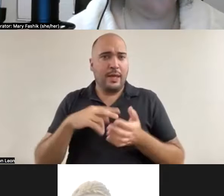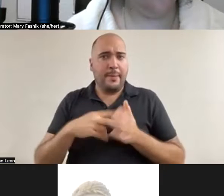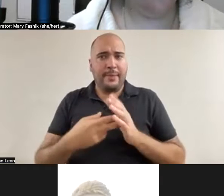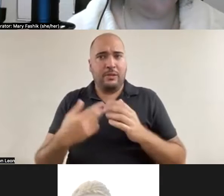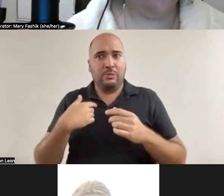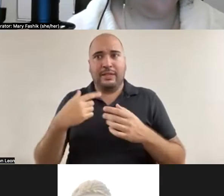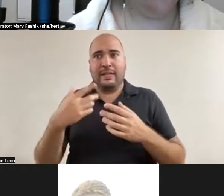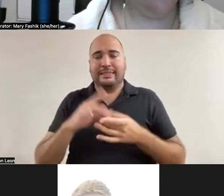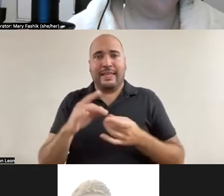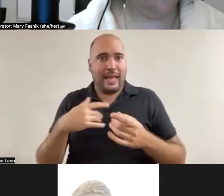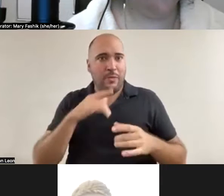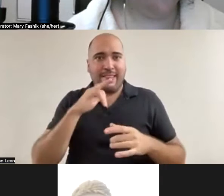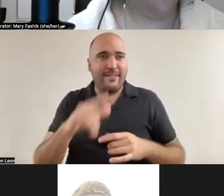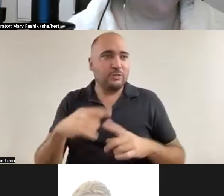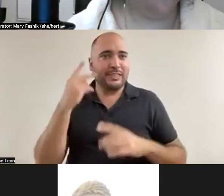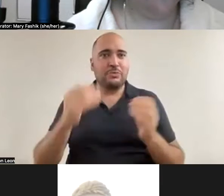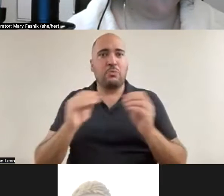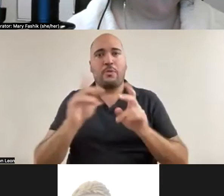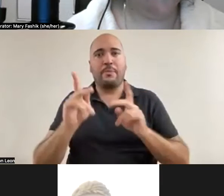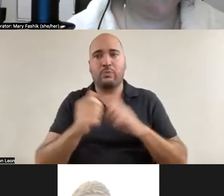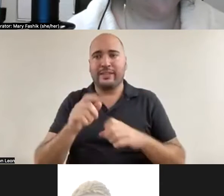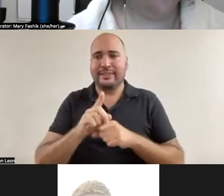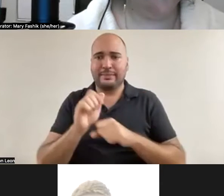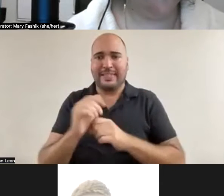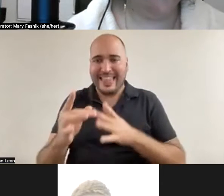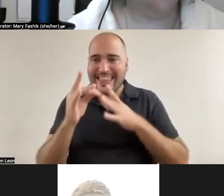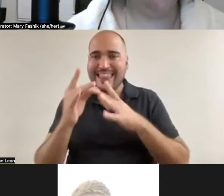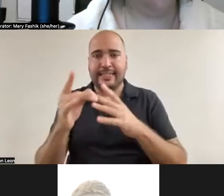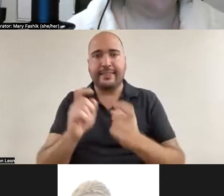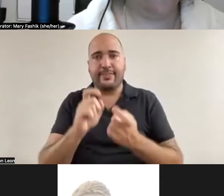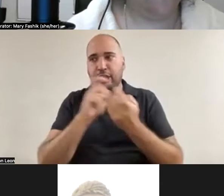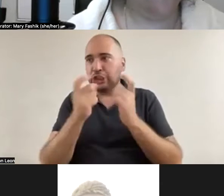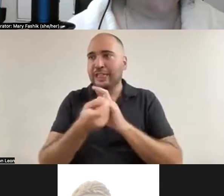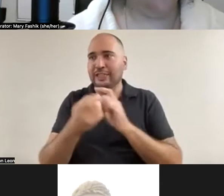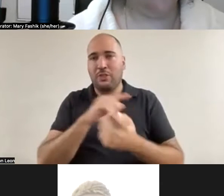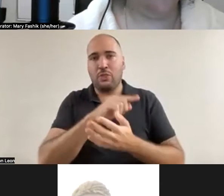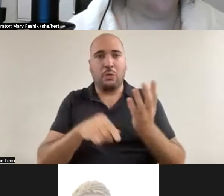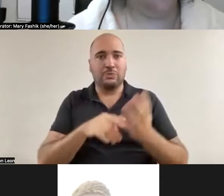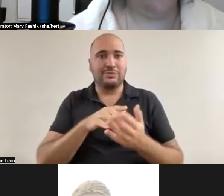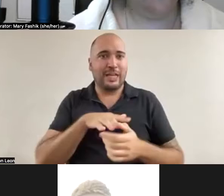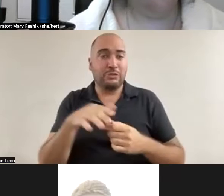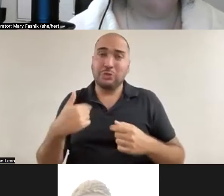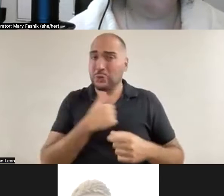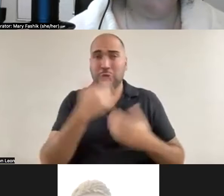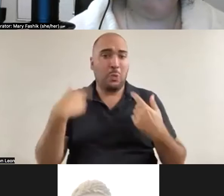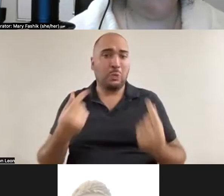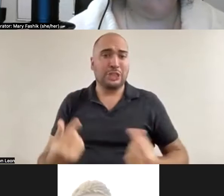love to see more people with disabilities leading the change in these areas, because we know what we're doing.